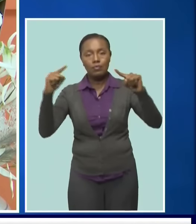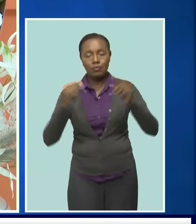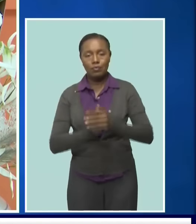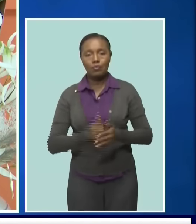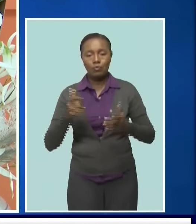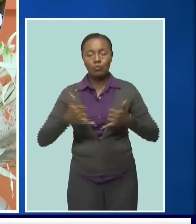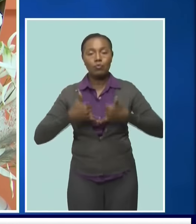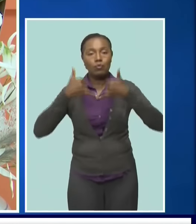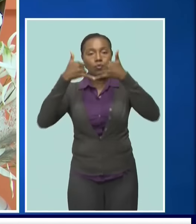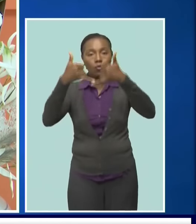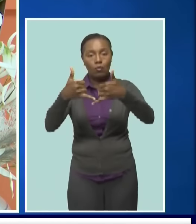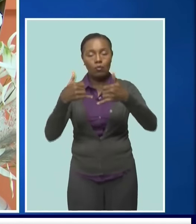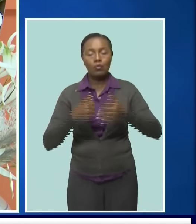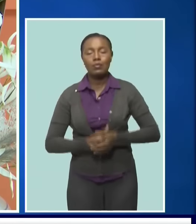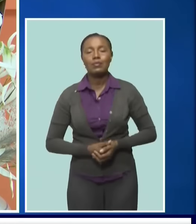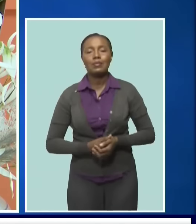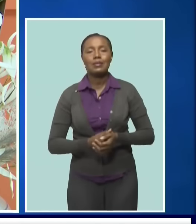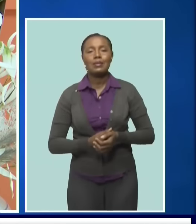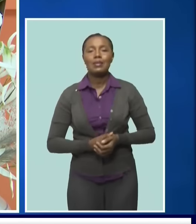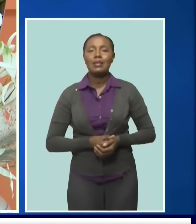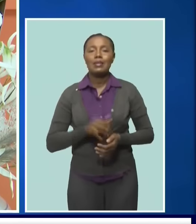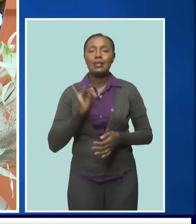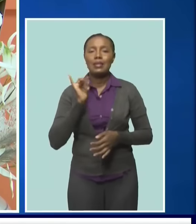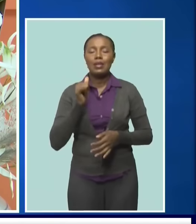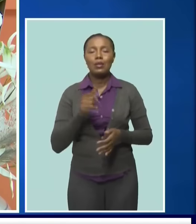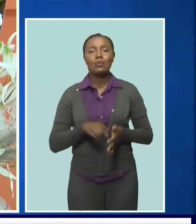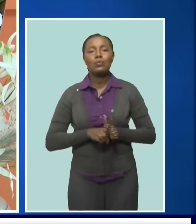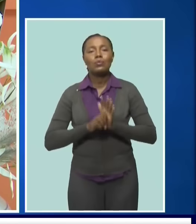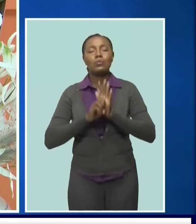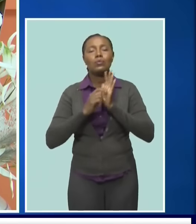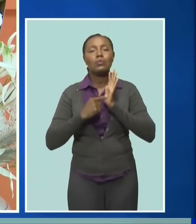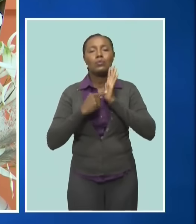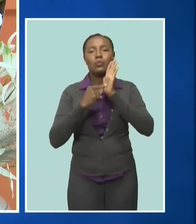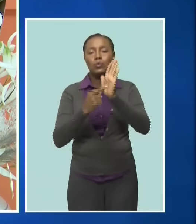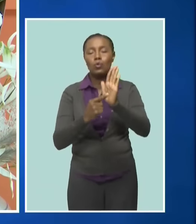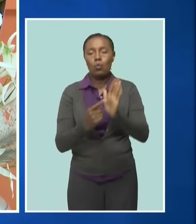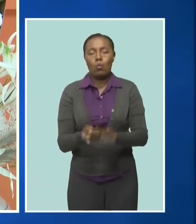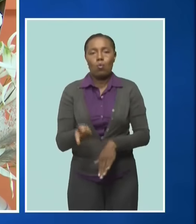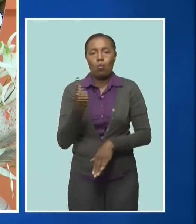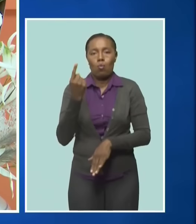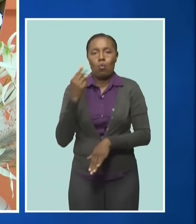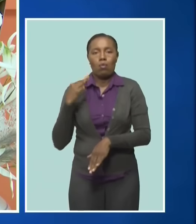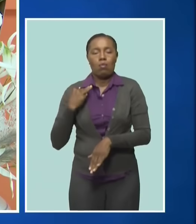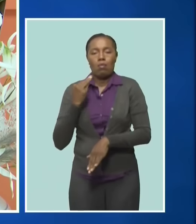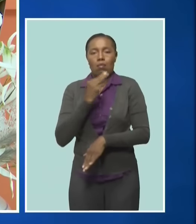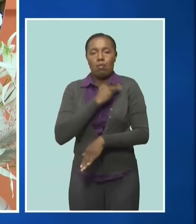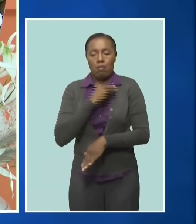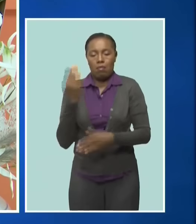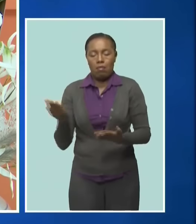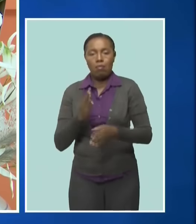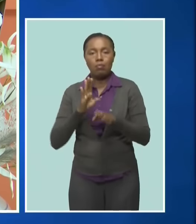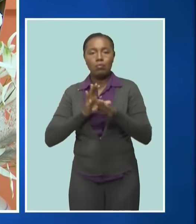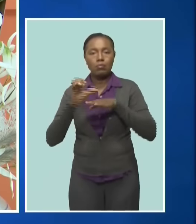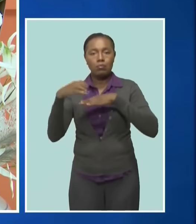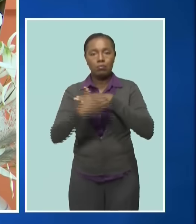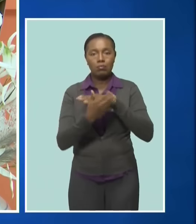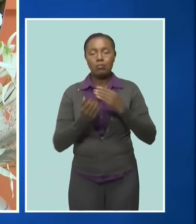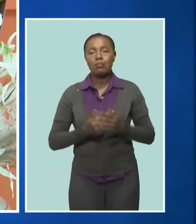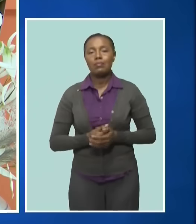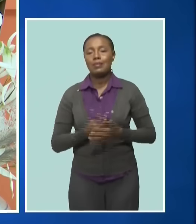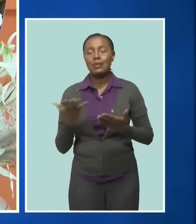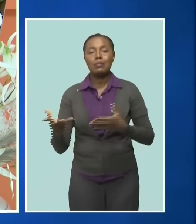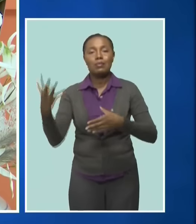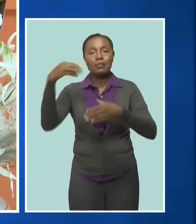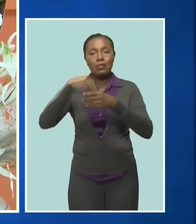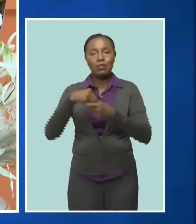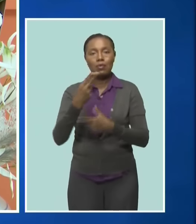awards function that will be highlighting one of our members in the Caribbean will be inducted into